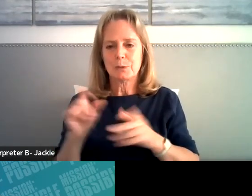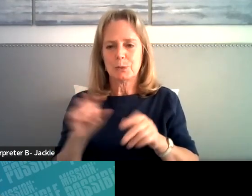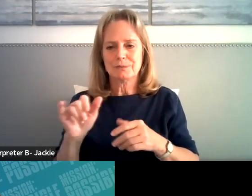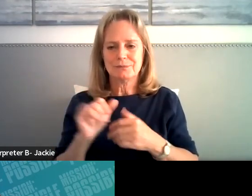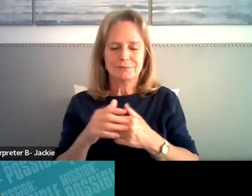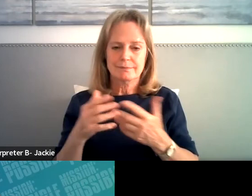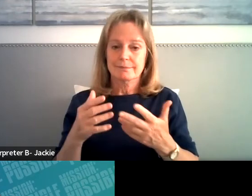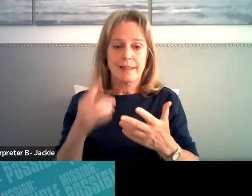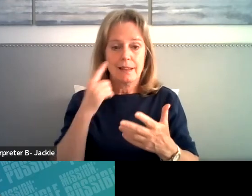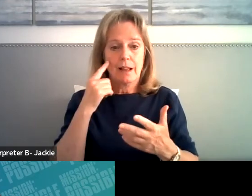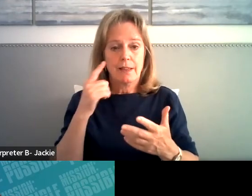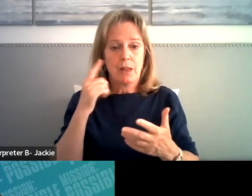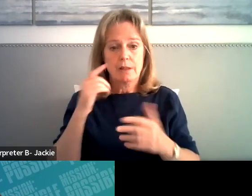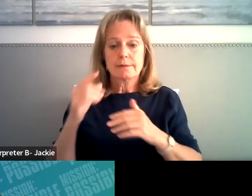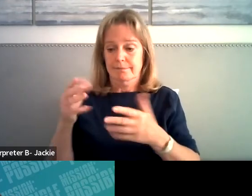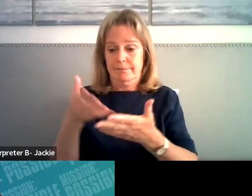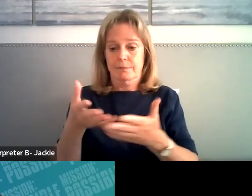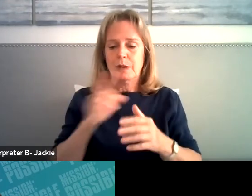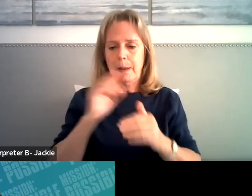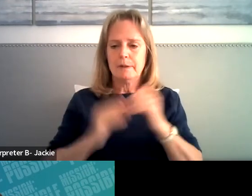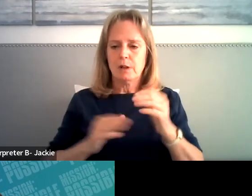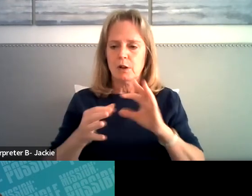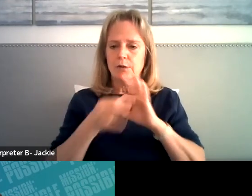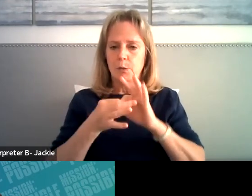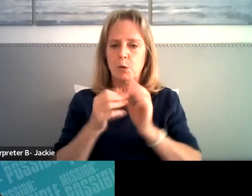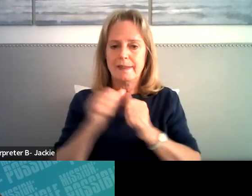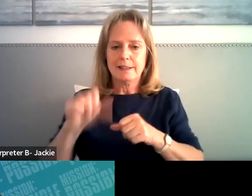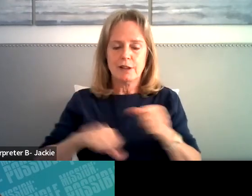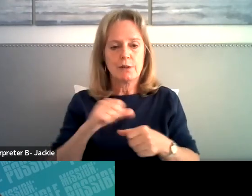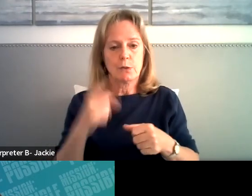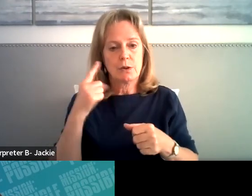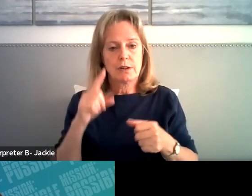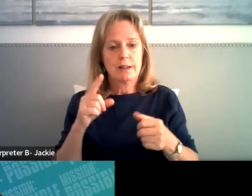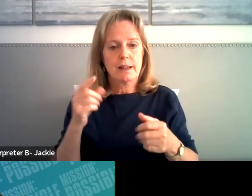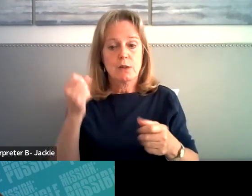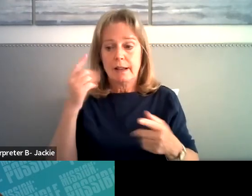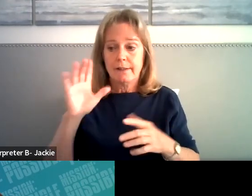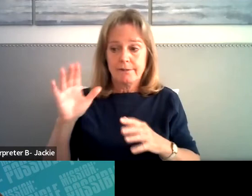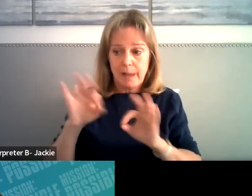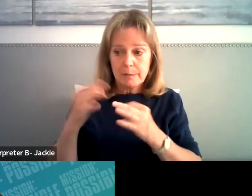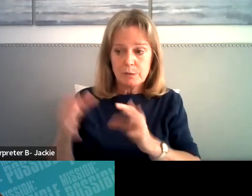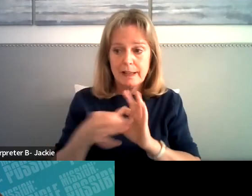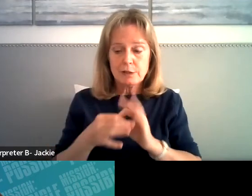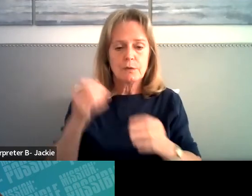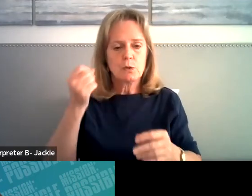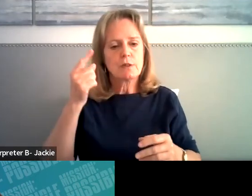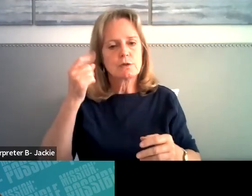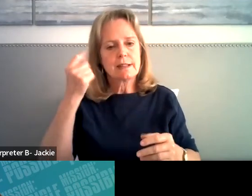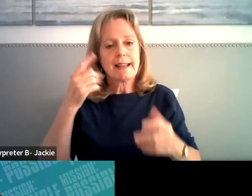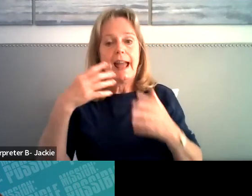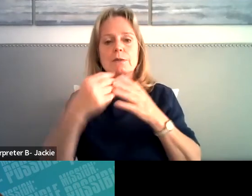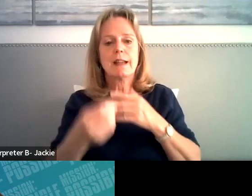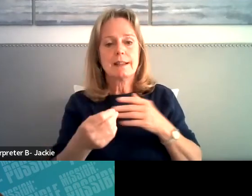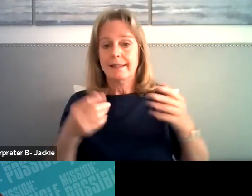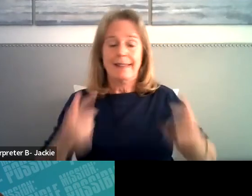that really builds on our rapport with one another. We understand family relationships, we understand outside